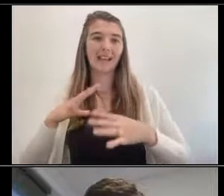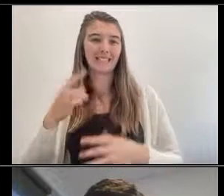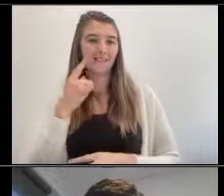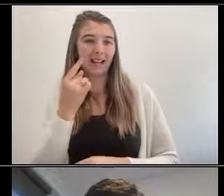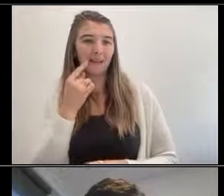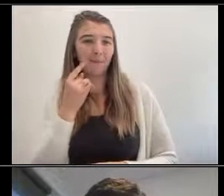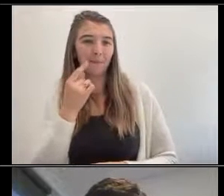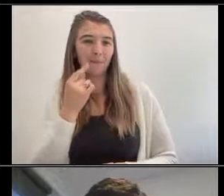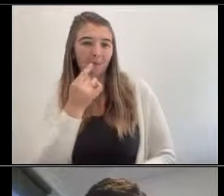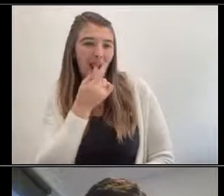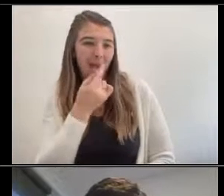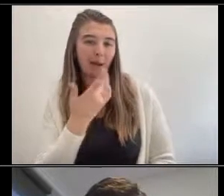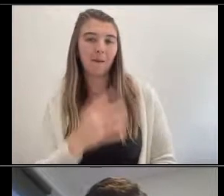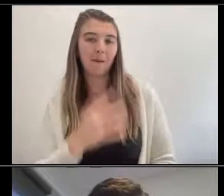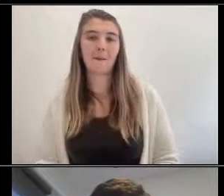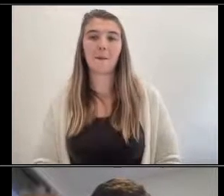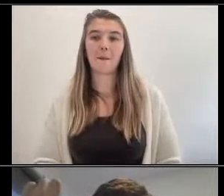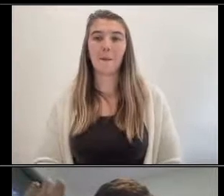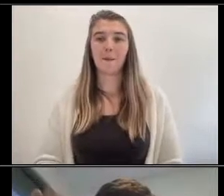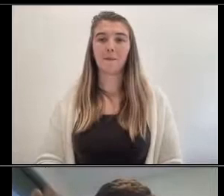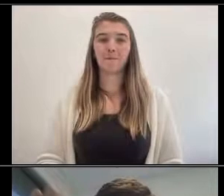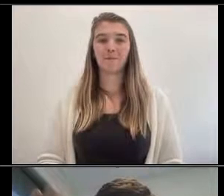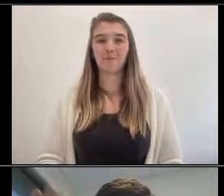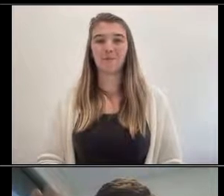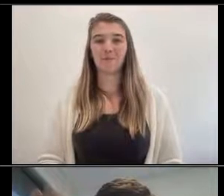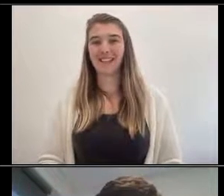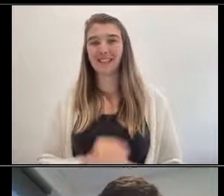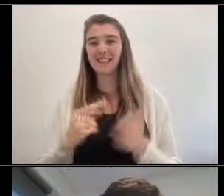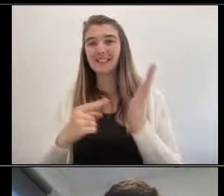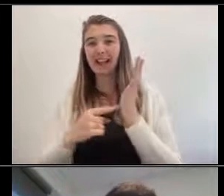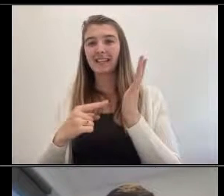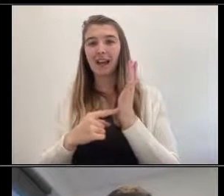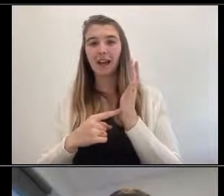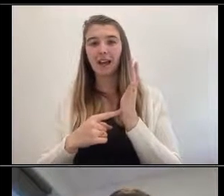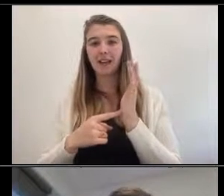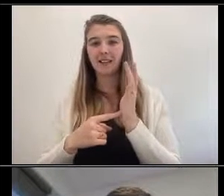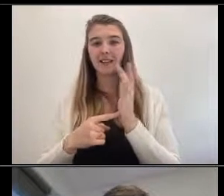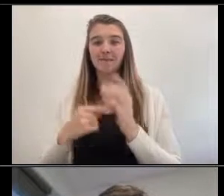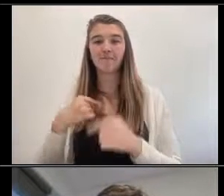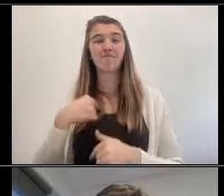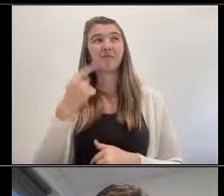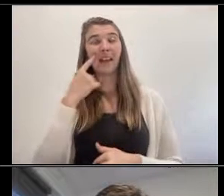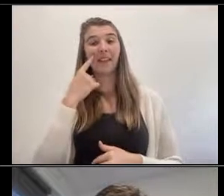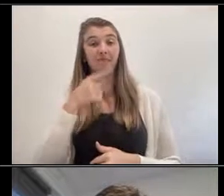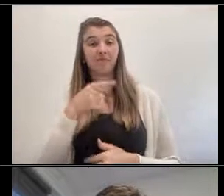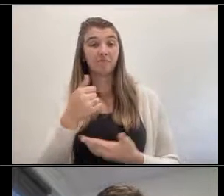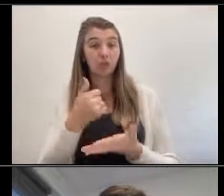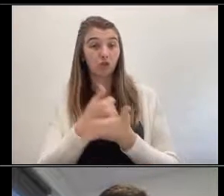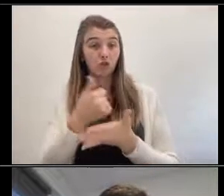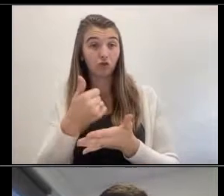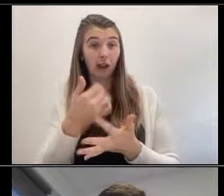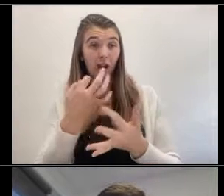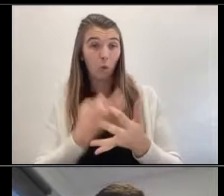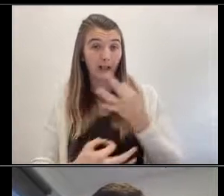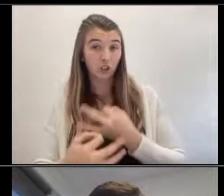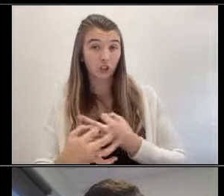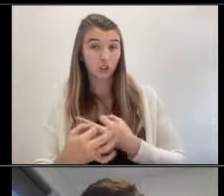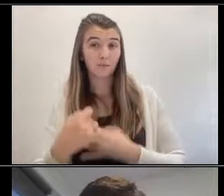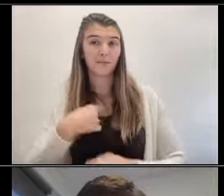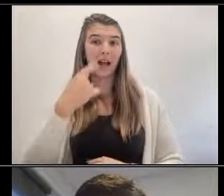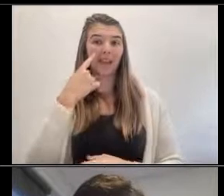Anyone want to jump in to start? Tanya. I suppose it's a great question, and you know, it's easy to talk